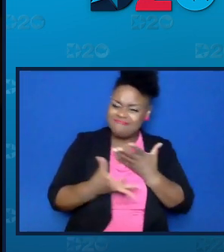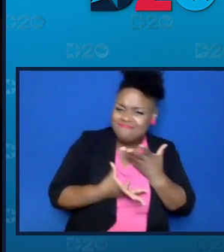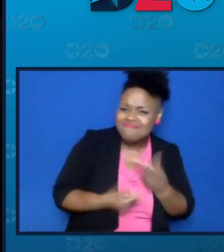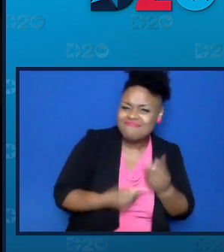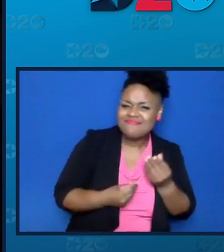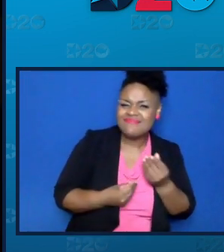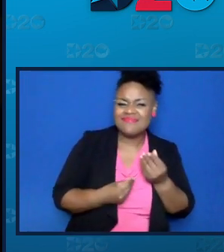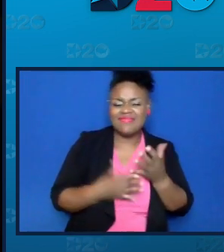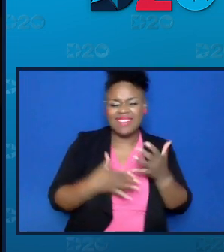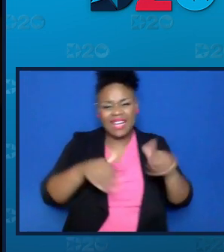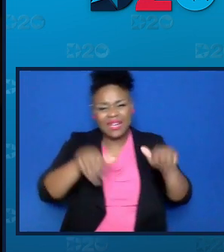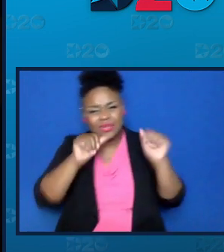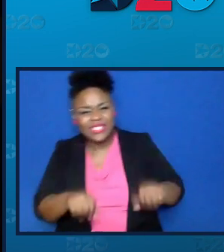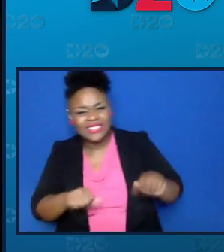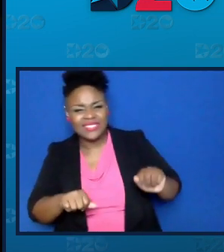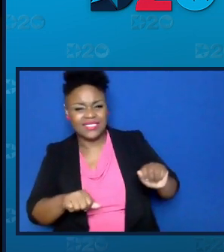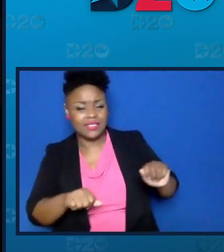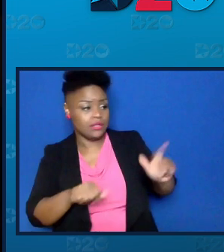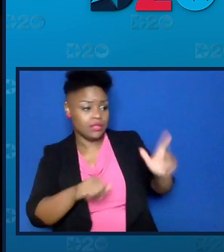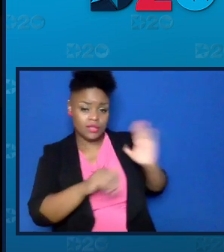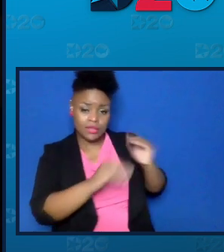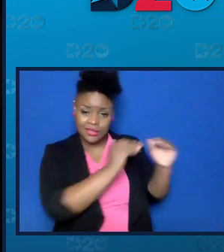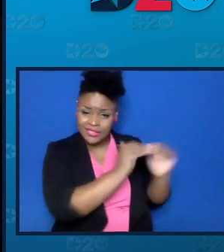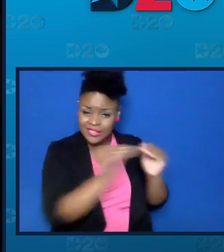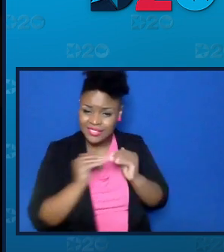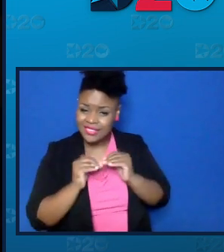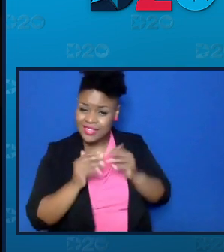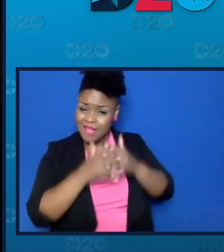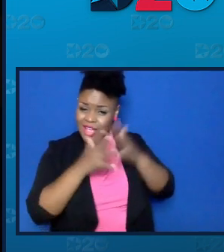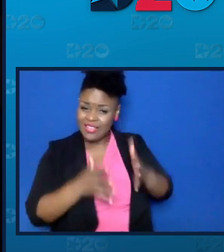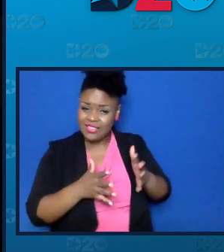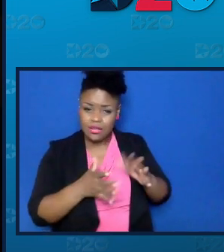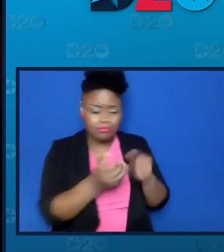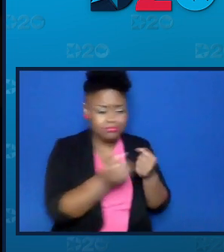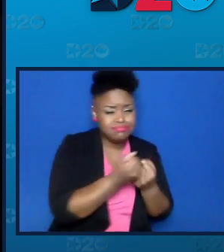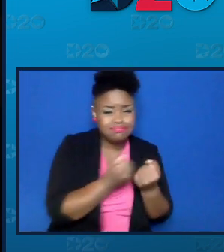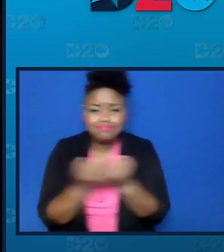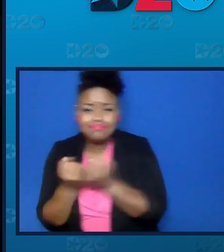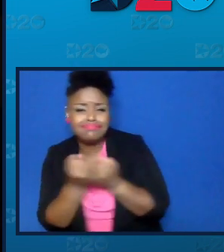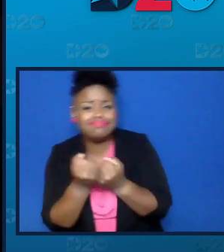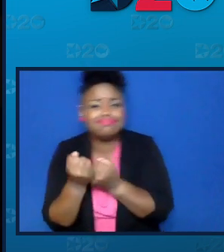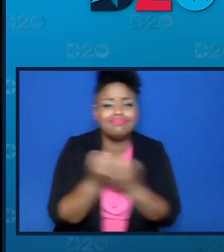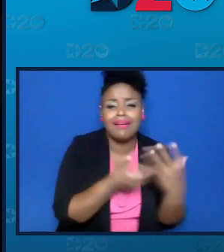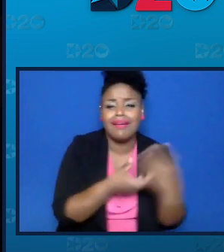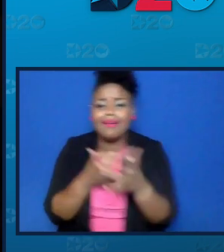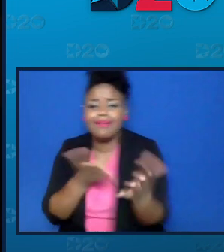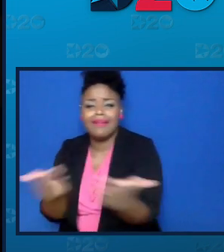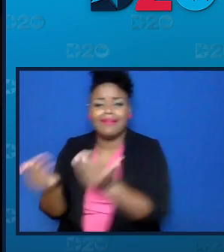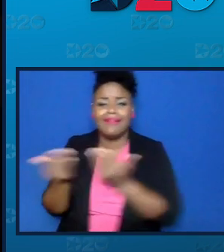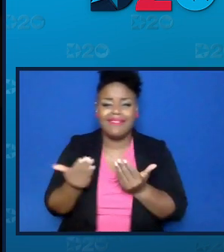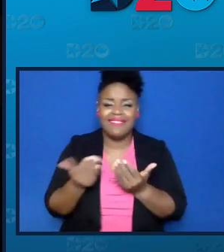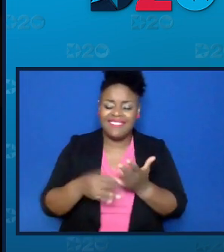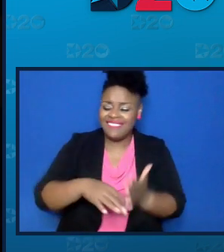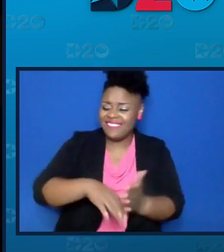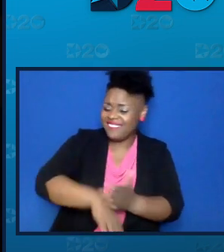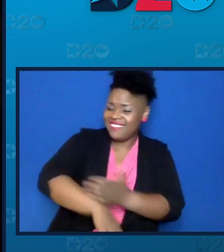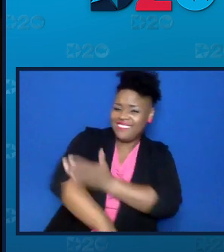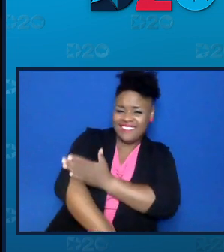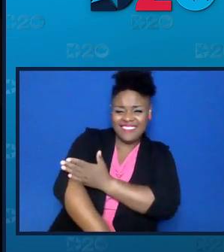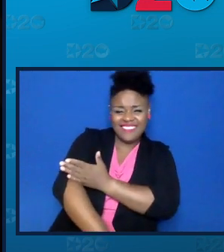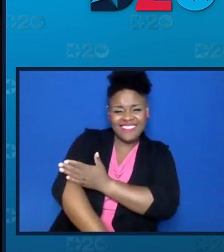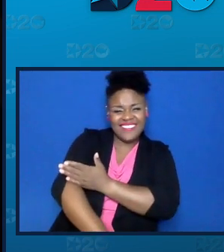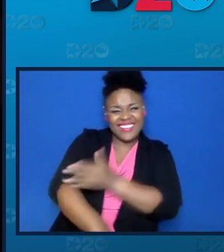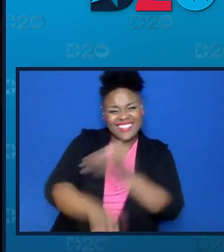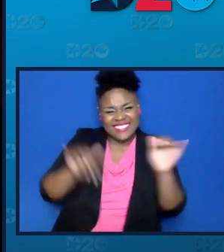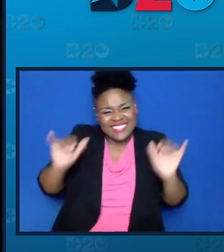to support and include one another in new ways and do better by the promise of America. The day